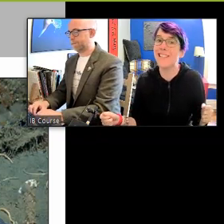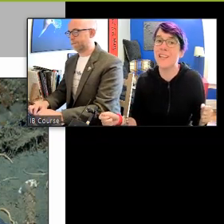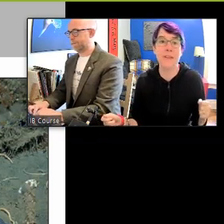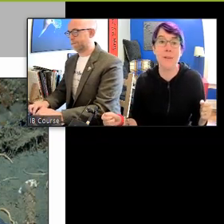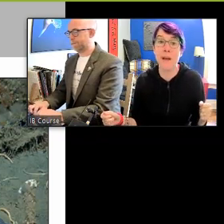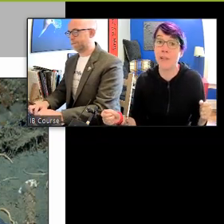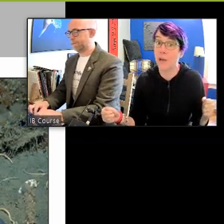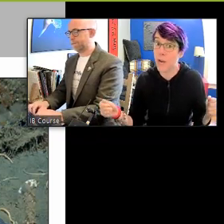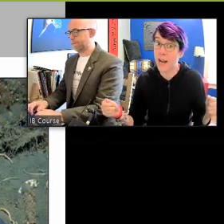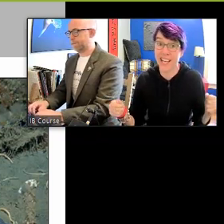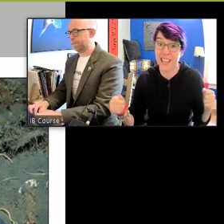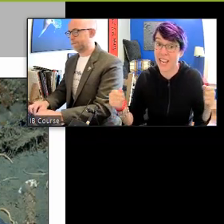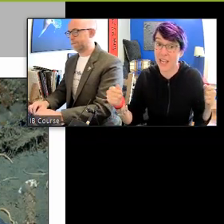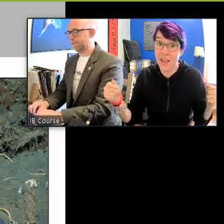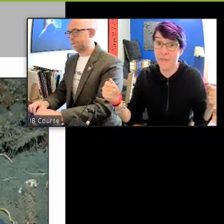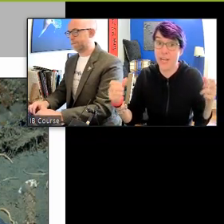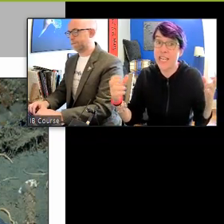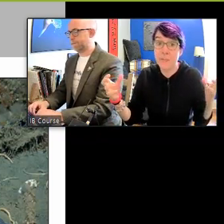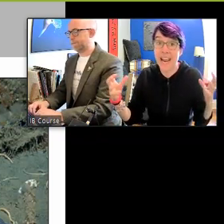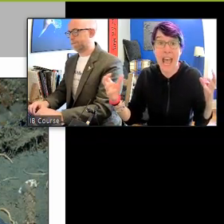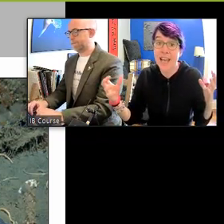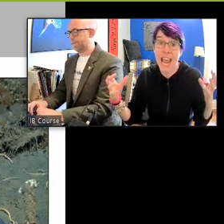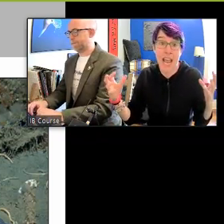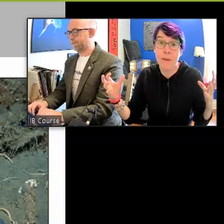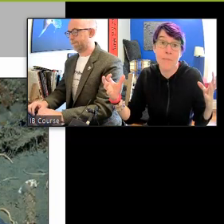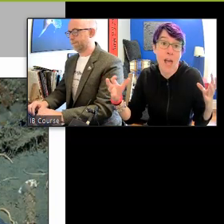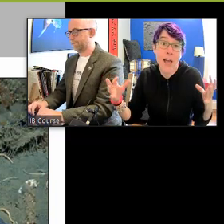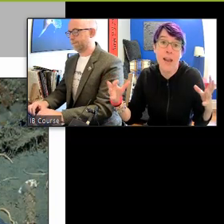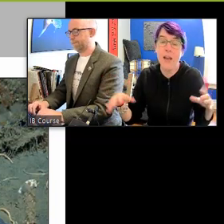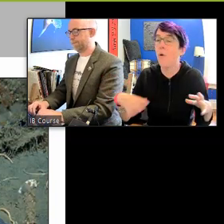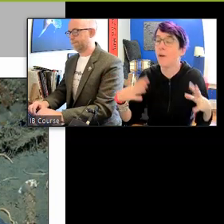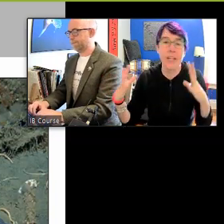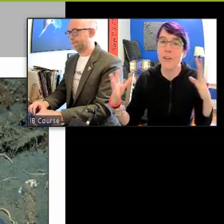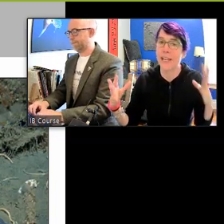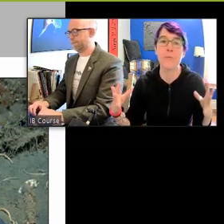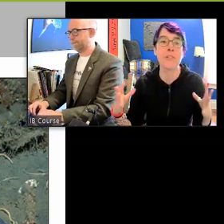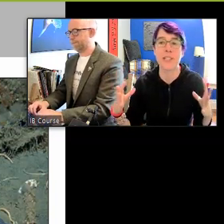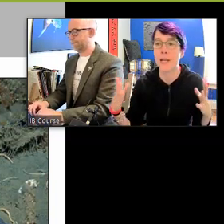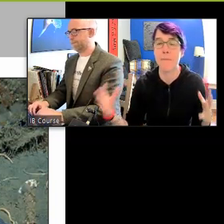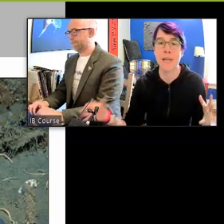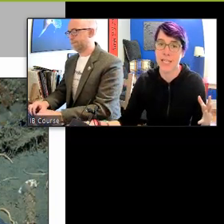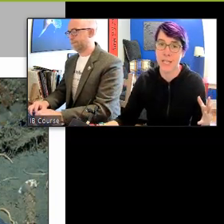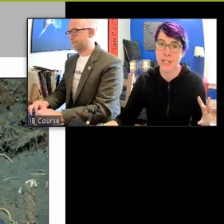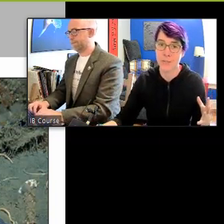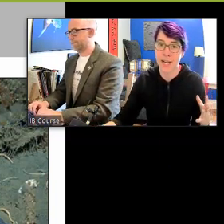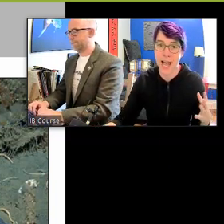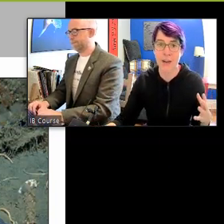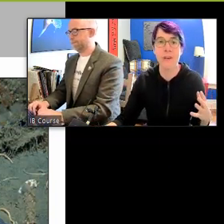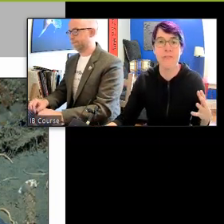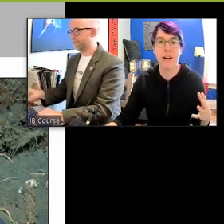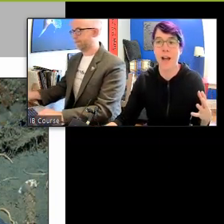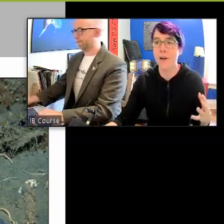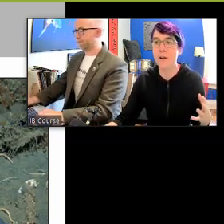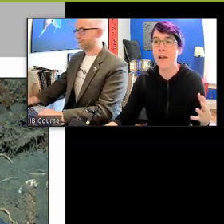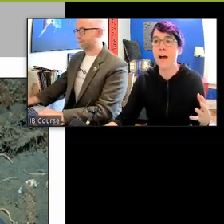Walt Disney was all about, like, what? I can, like, freeze my head and my blood? Or, you know, like, it was just, like, a big deal, right? How do